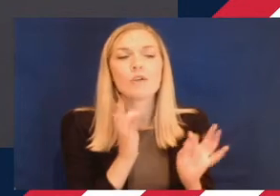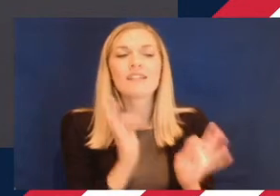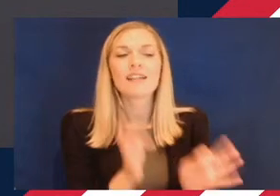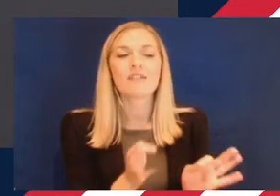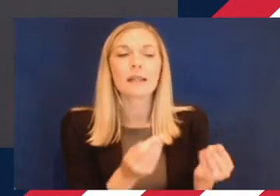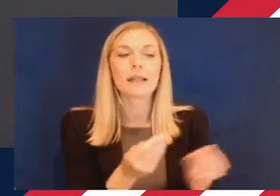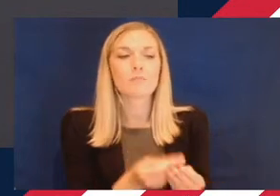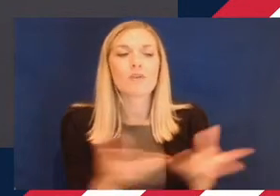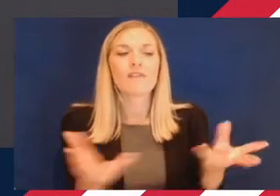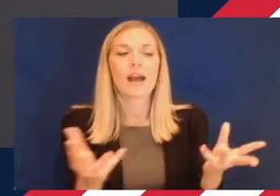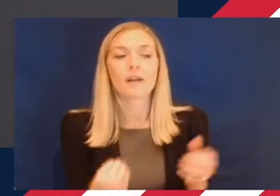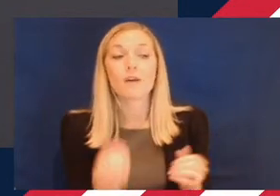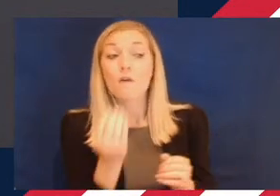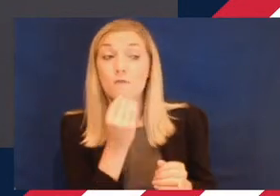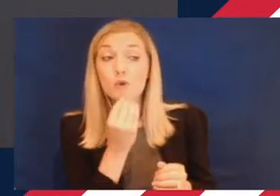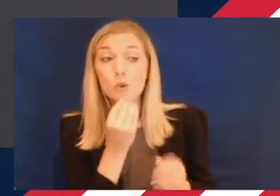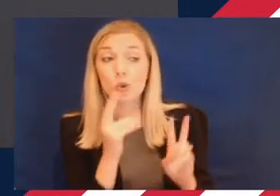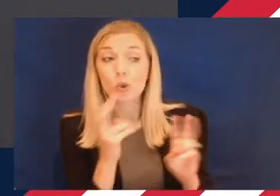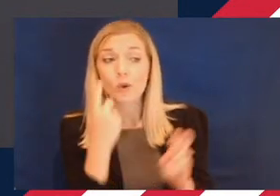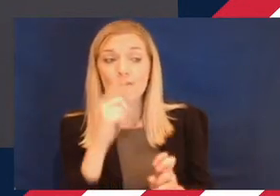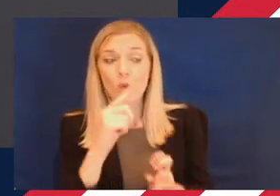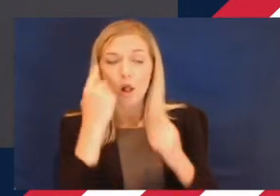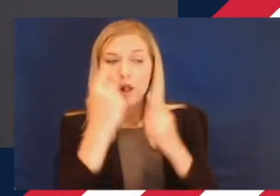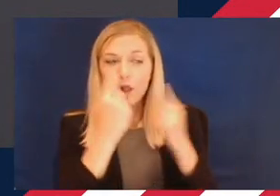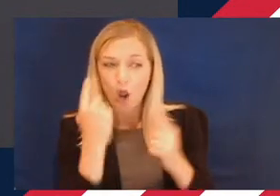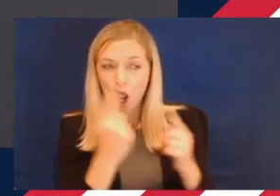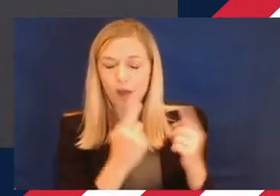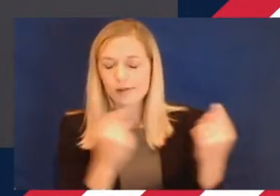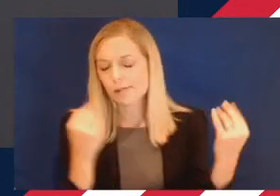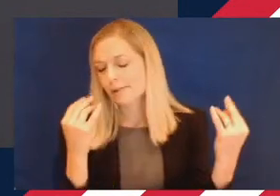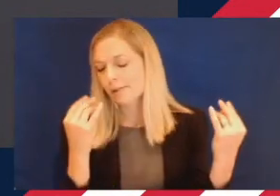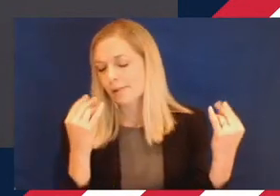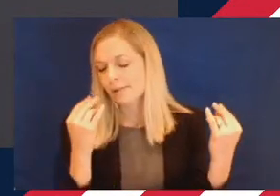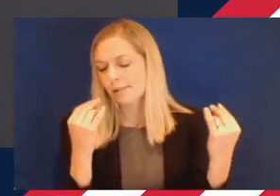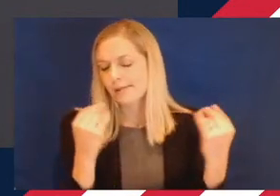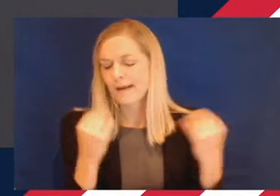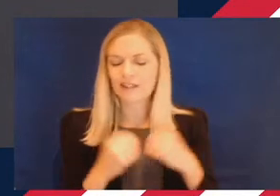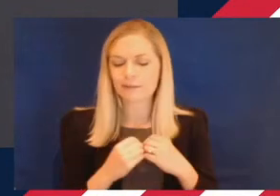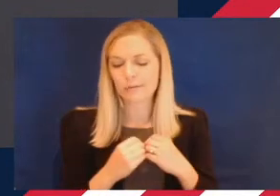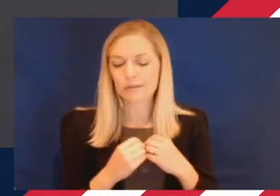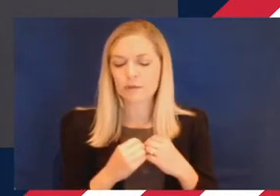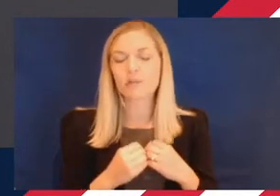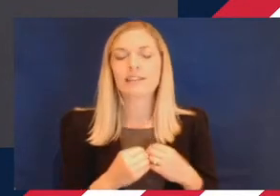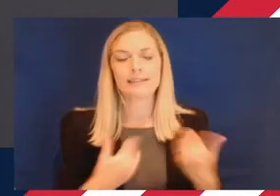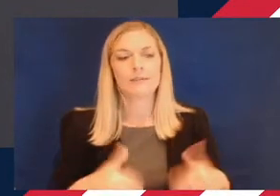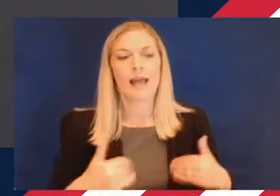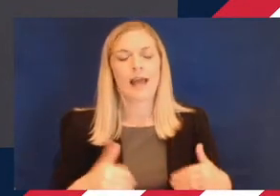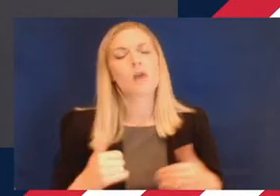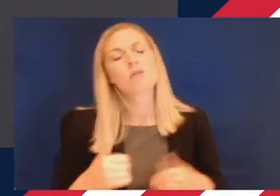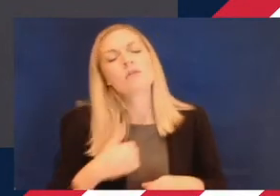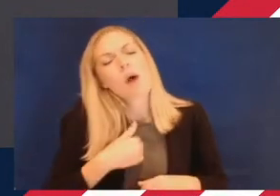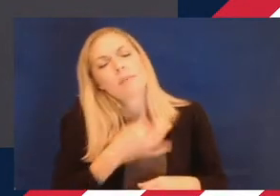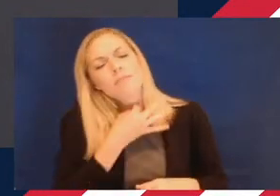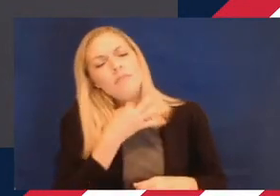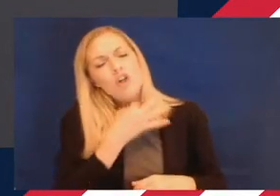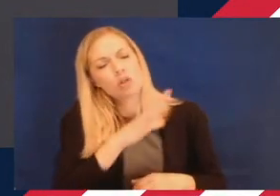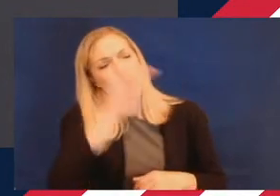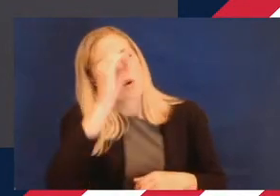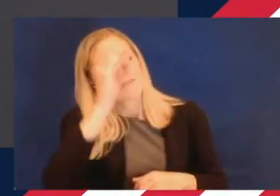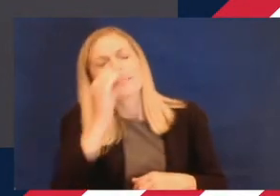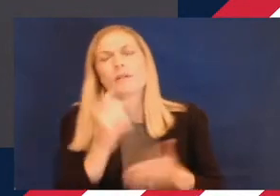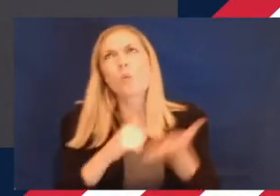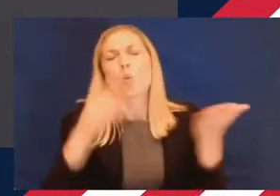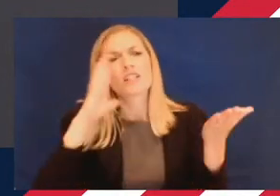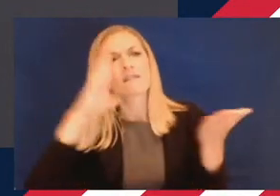was just wondering, you know, what does the future hold for restaurants? What will restaurants look